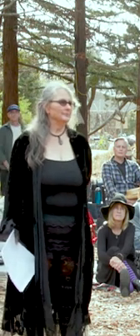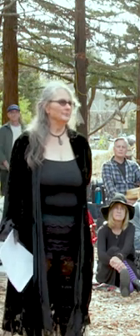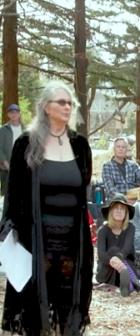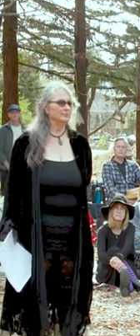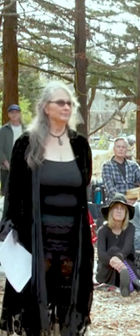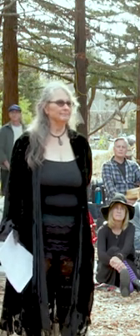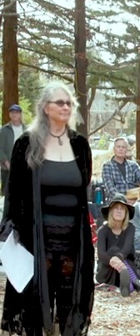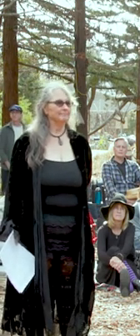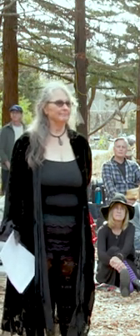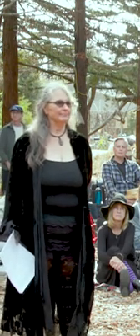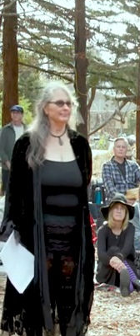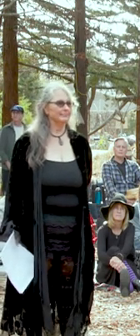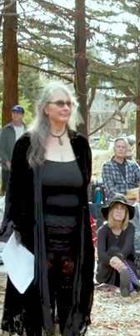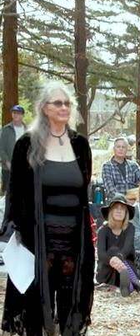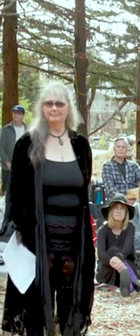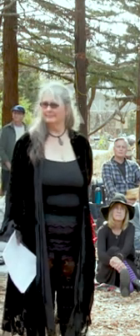Alan Hahn,